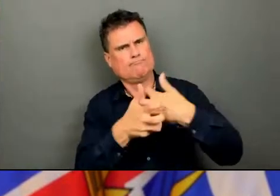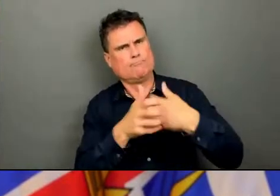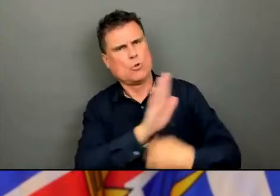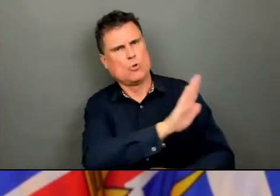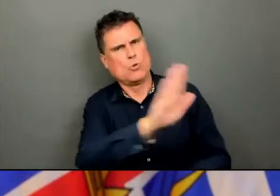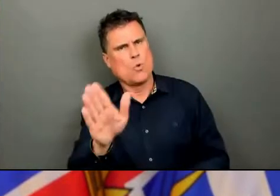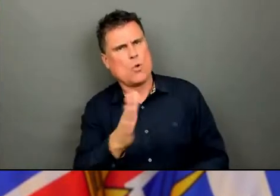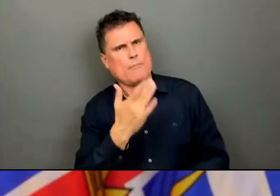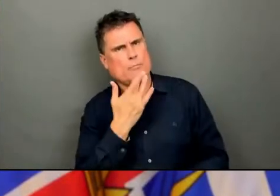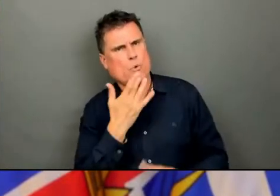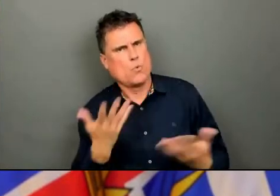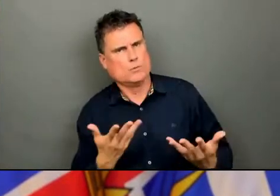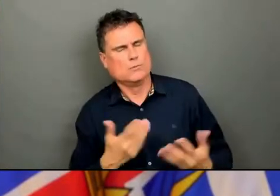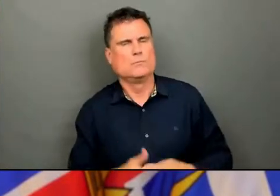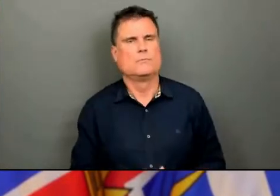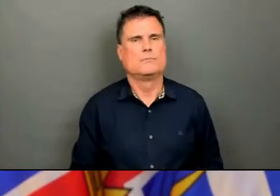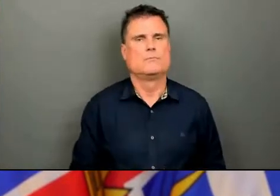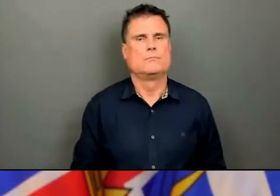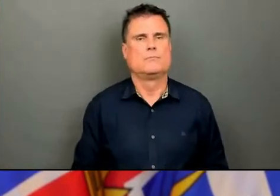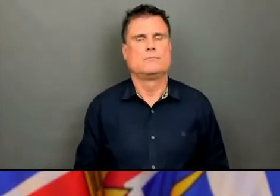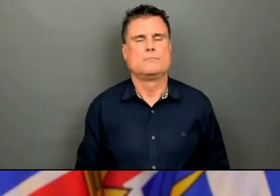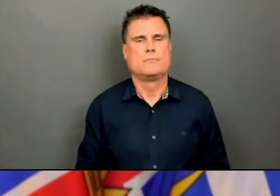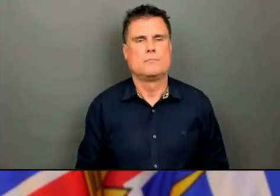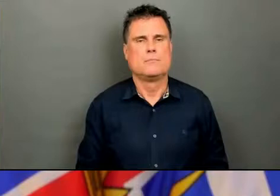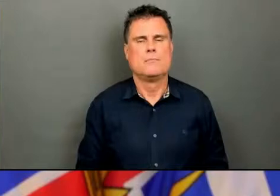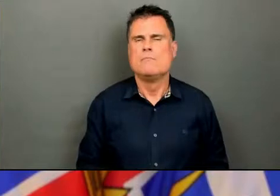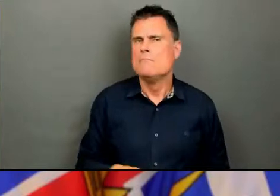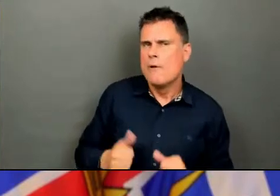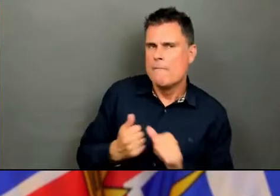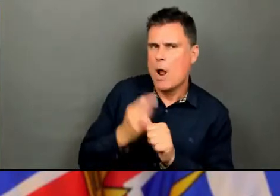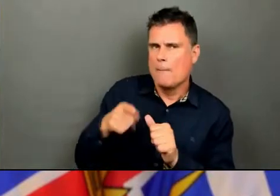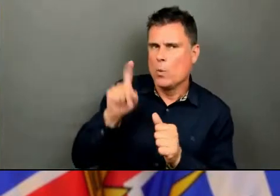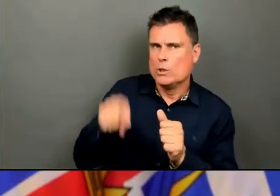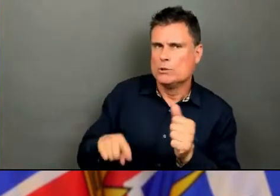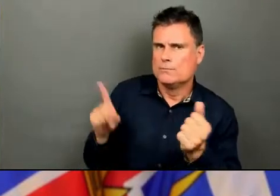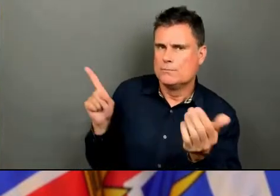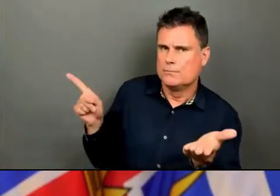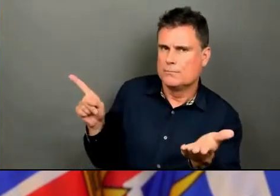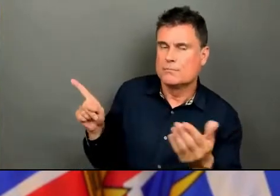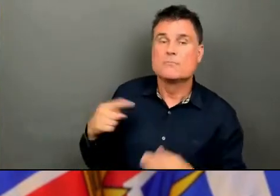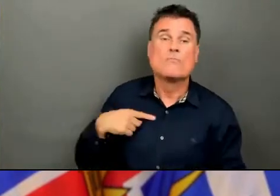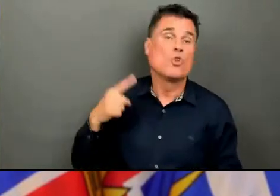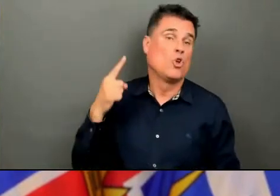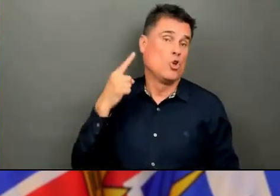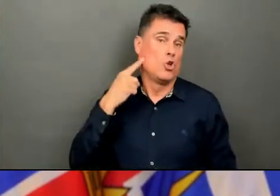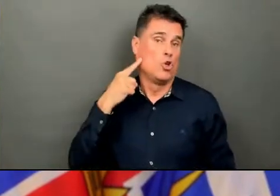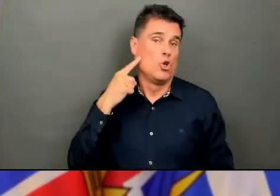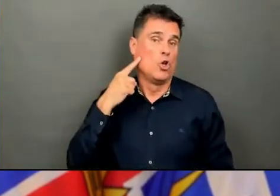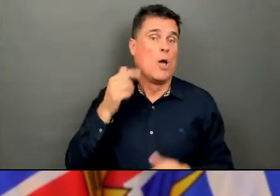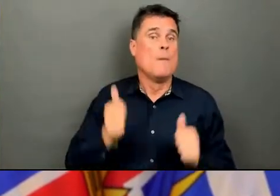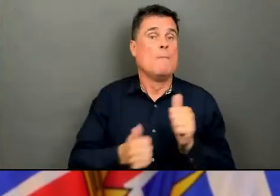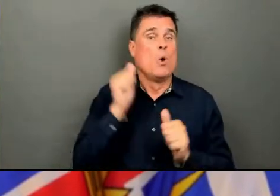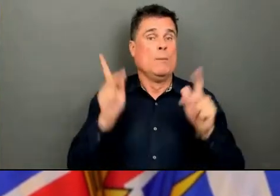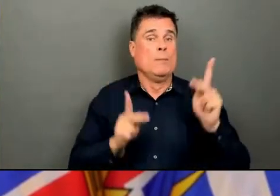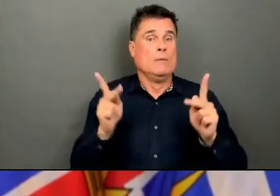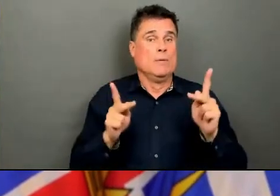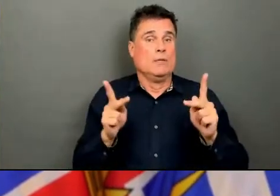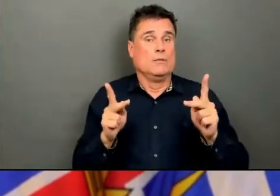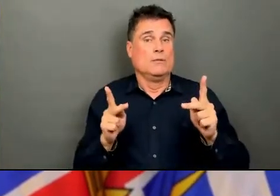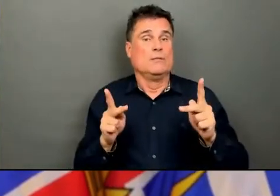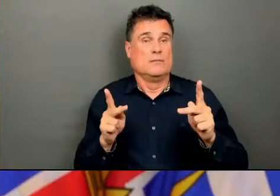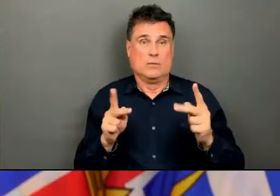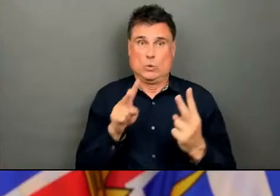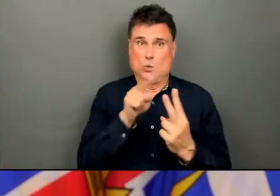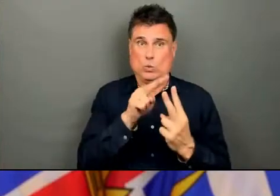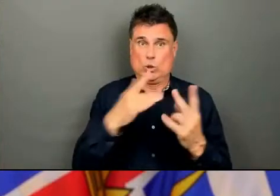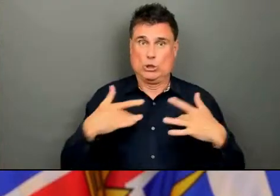Richard, do you have a follow-up? Yeah, the two concerns I hear about most now since this news came out a few hours